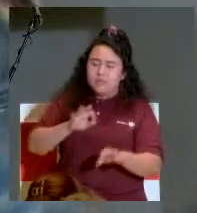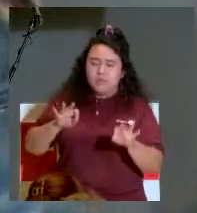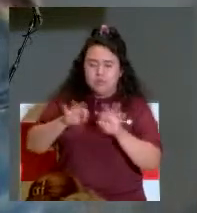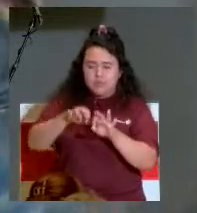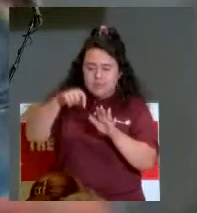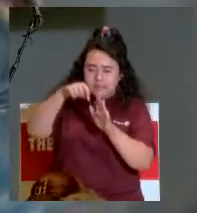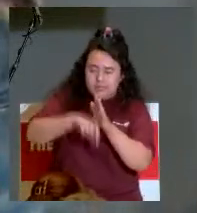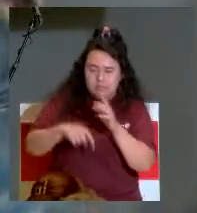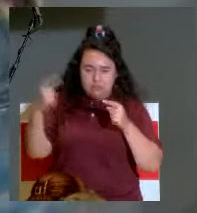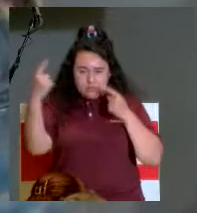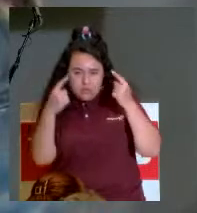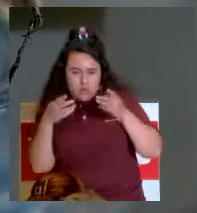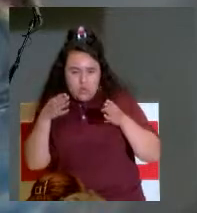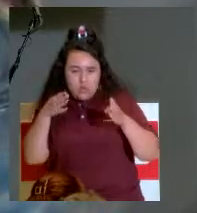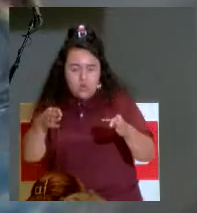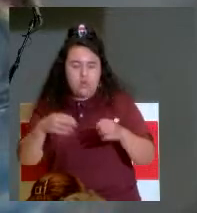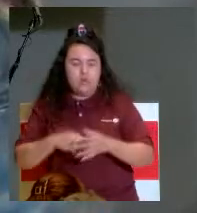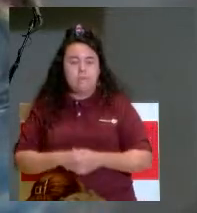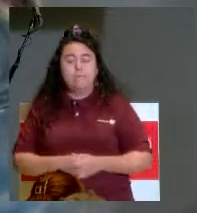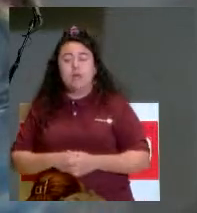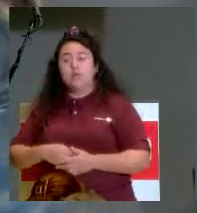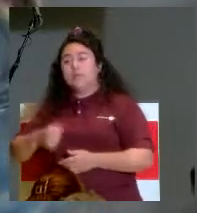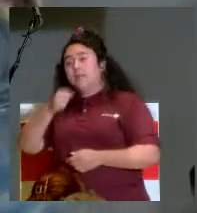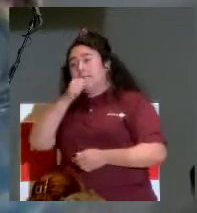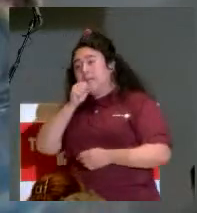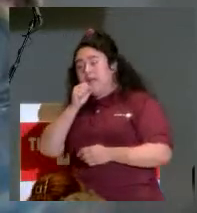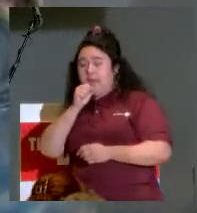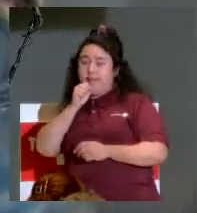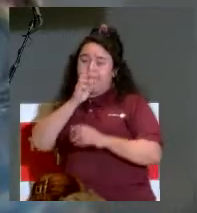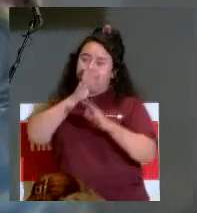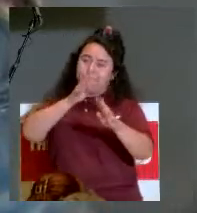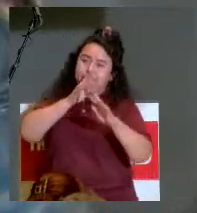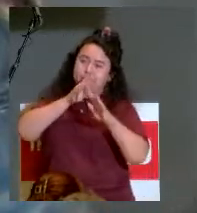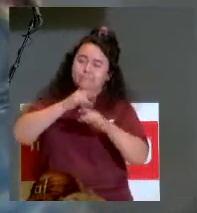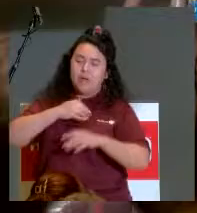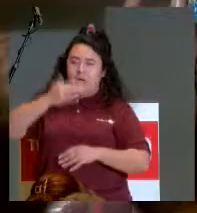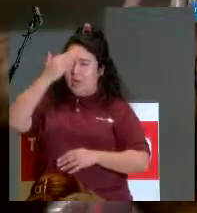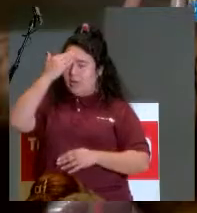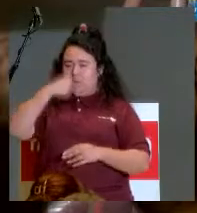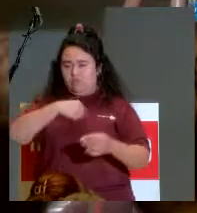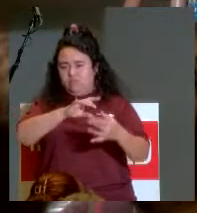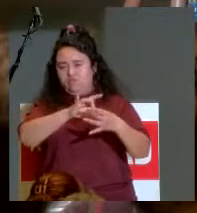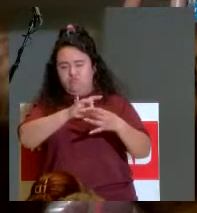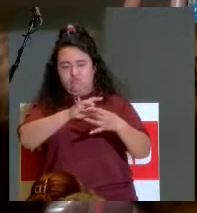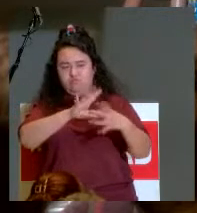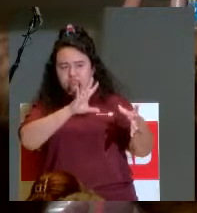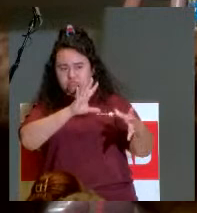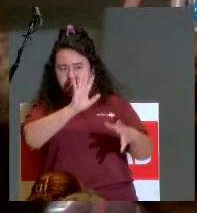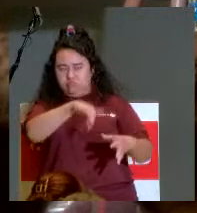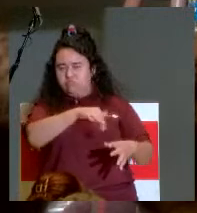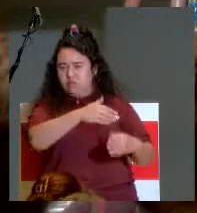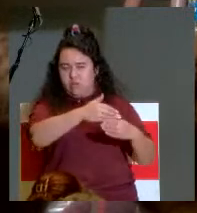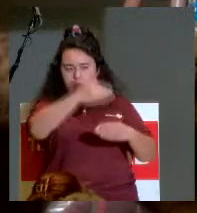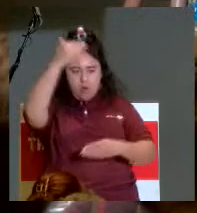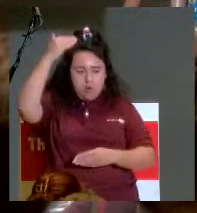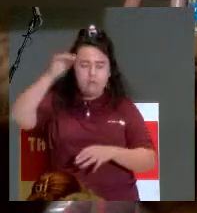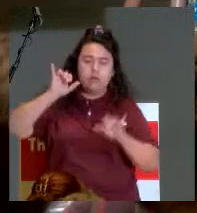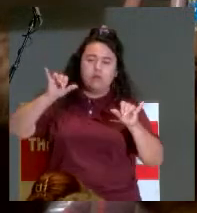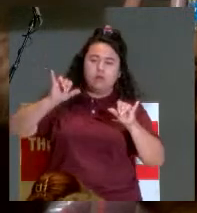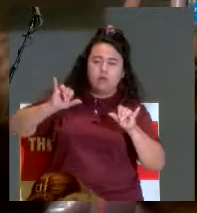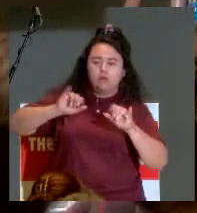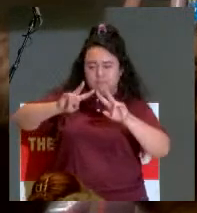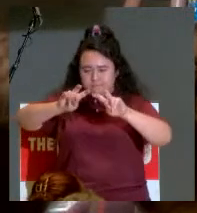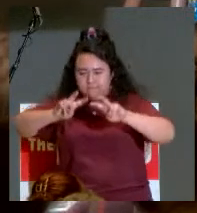But whereas, like, on that mic, it's like instantly, like, I know when I'm off. Mm. You know what I mean? On the page, I know when